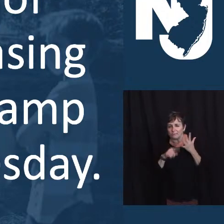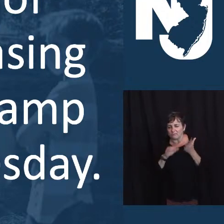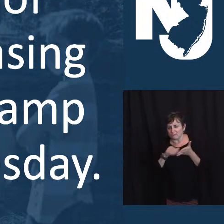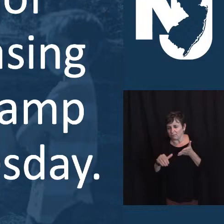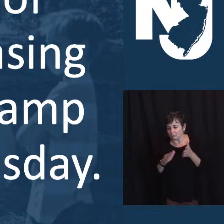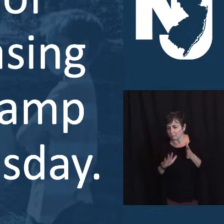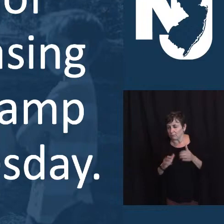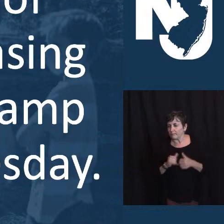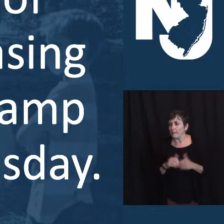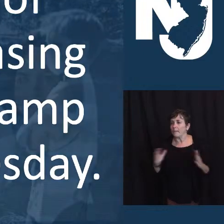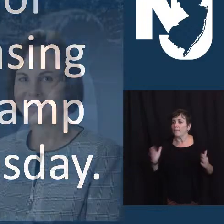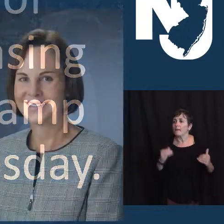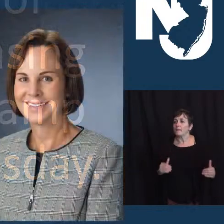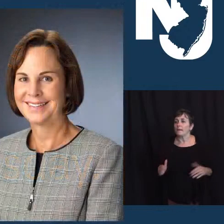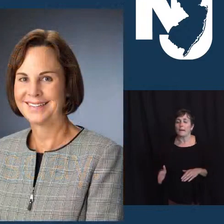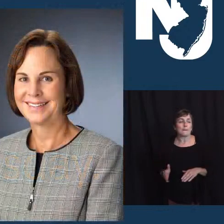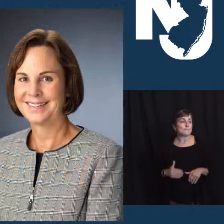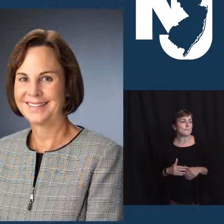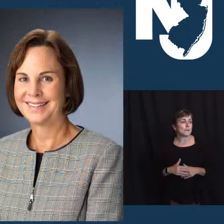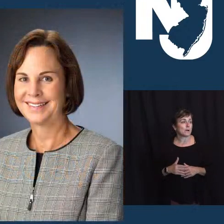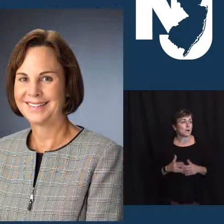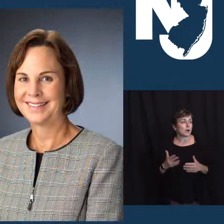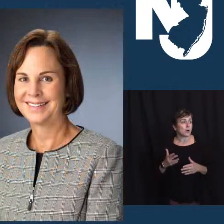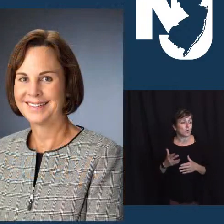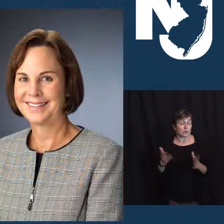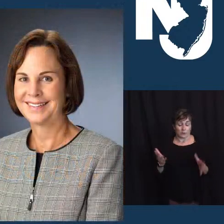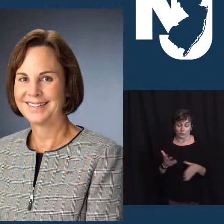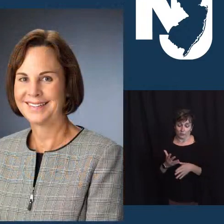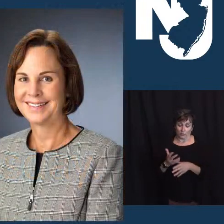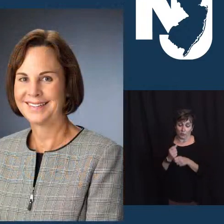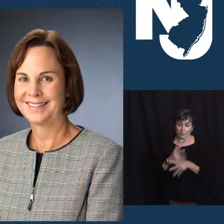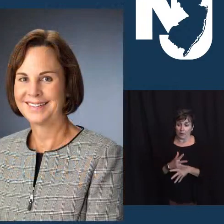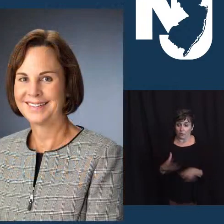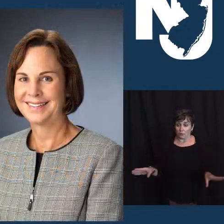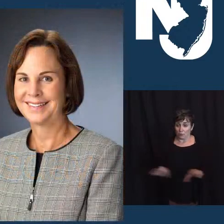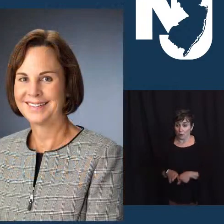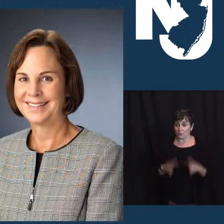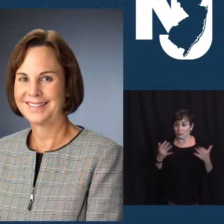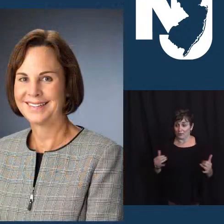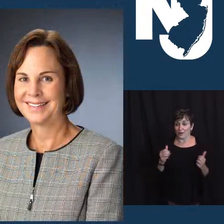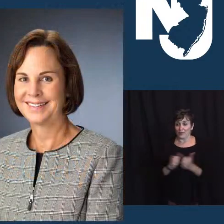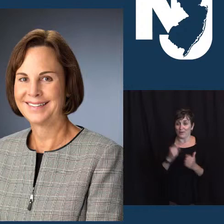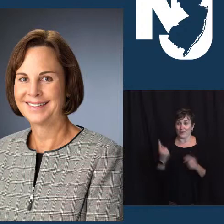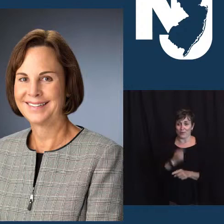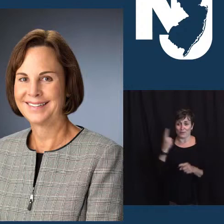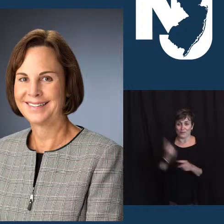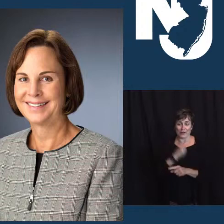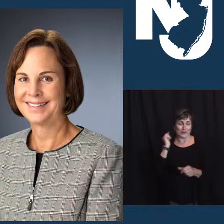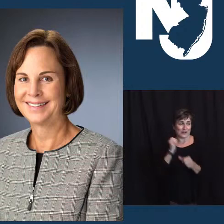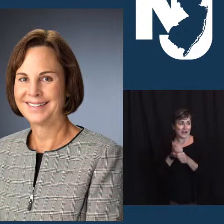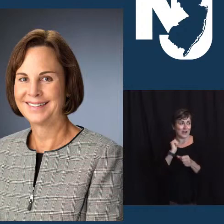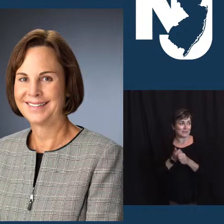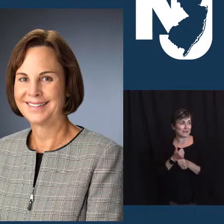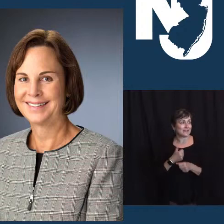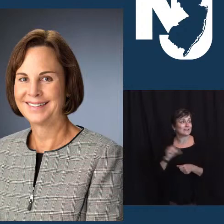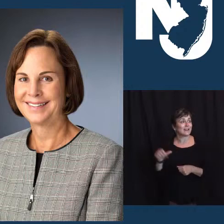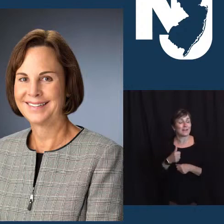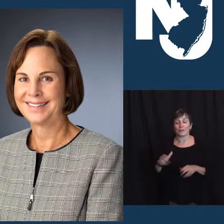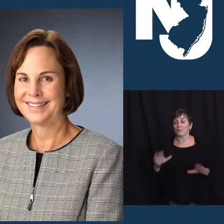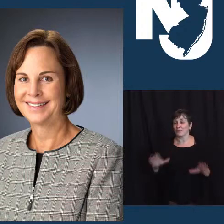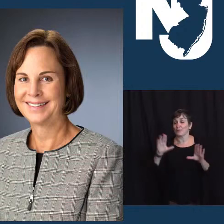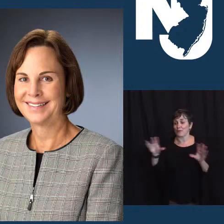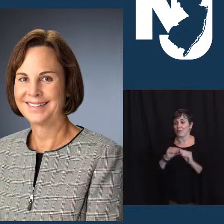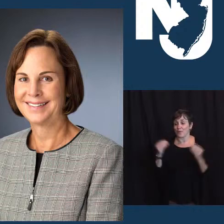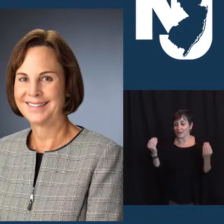Switching gears, and let's prepare as we wrap up today with another of our regular updates, and that's of the great organizations across the state that have